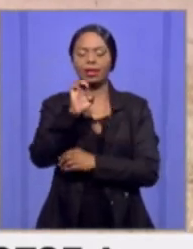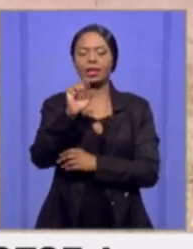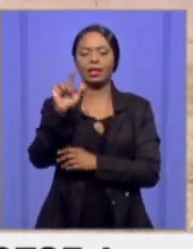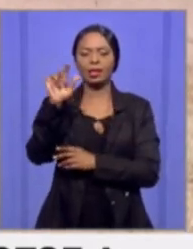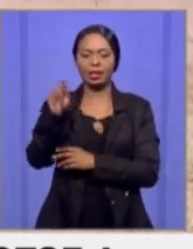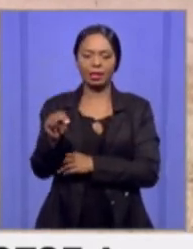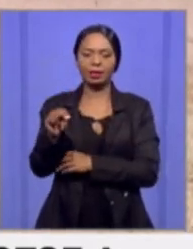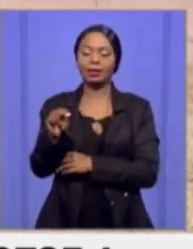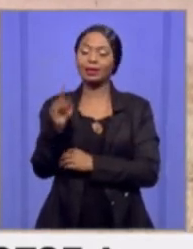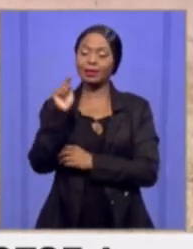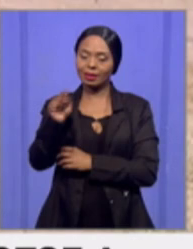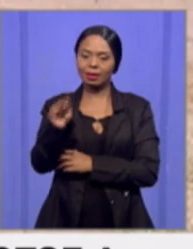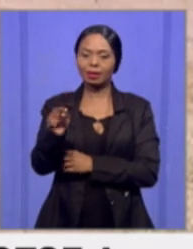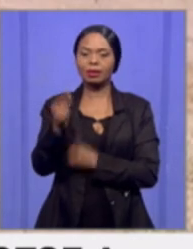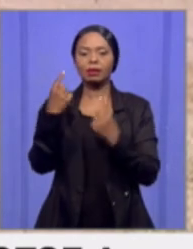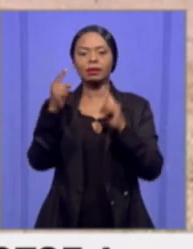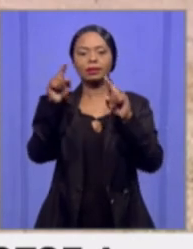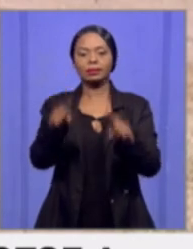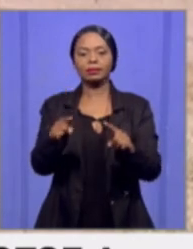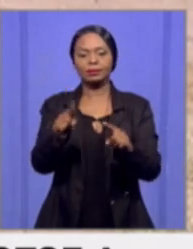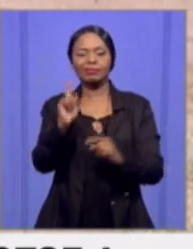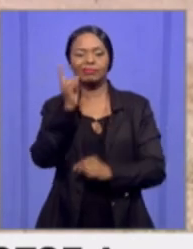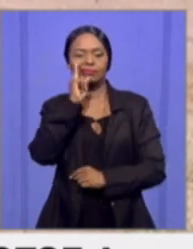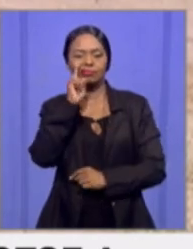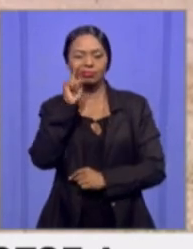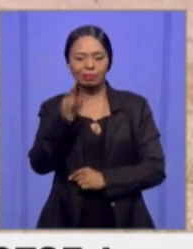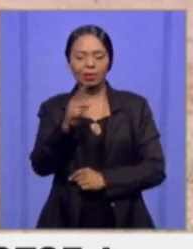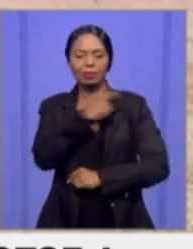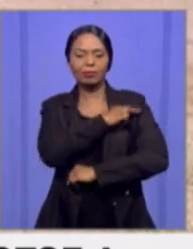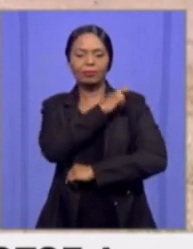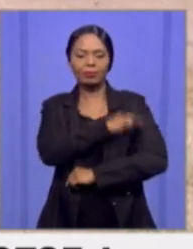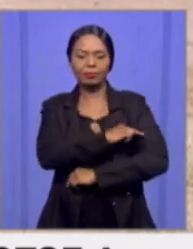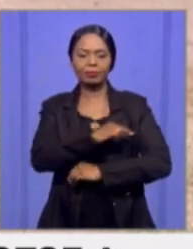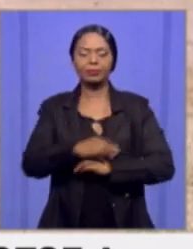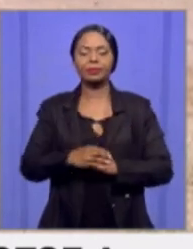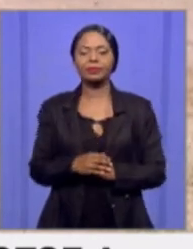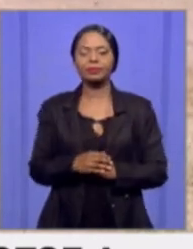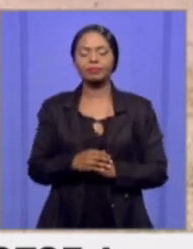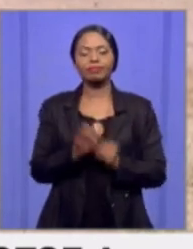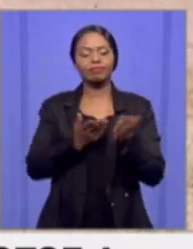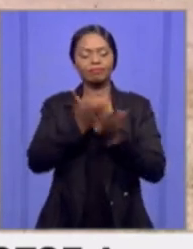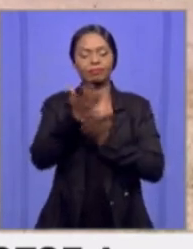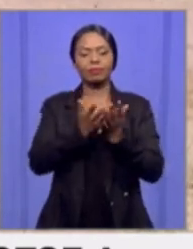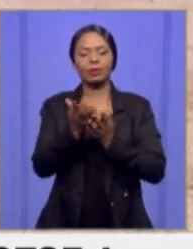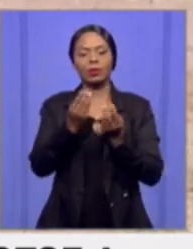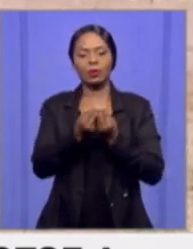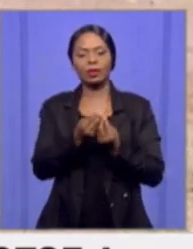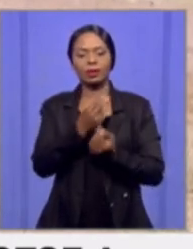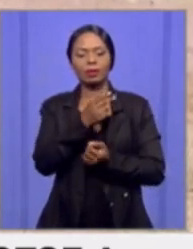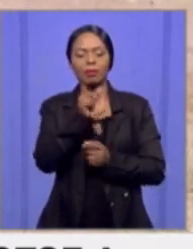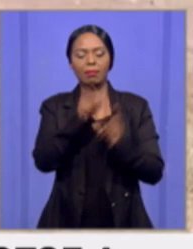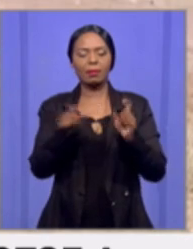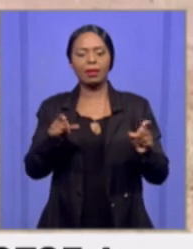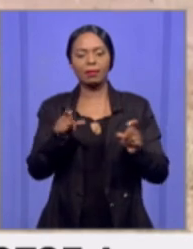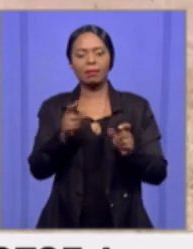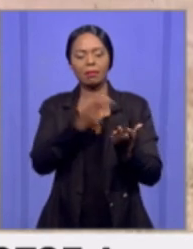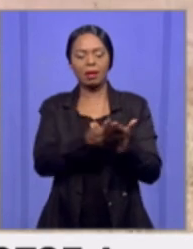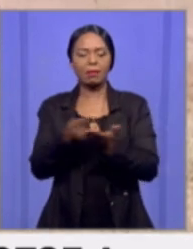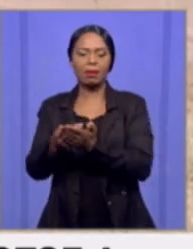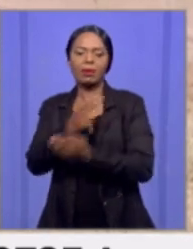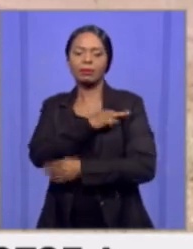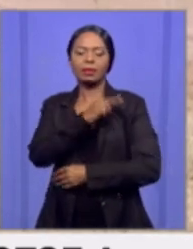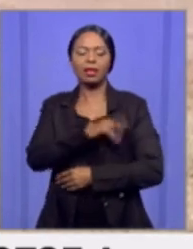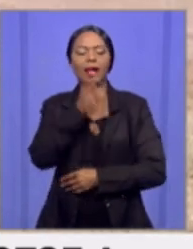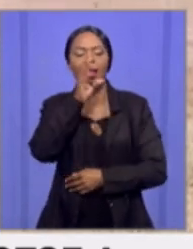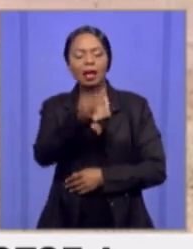ileng ba ilo ba ileng bookelong ba Ilem ba ileng go boledišana le di-patient note gore no ba kwa gore ba tekwa